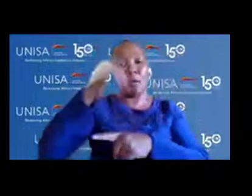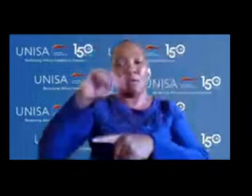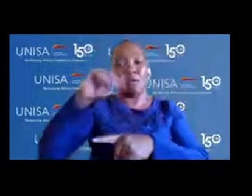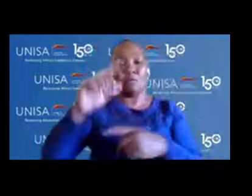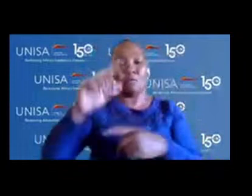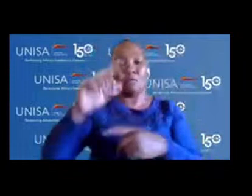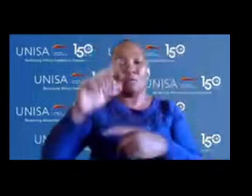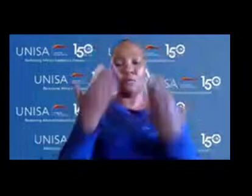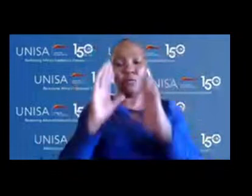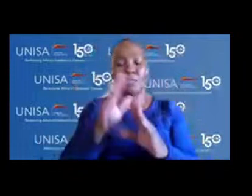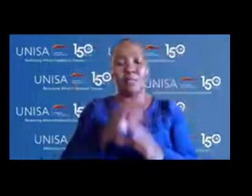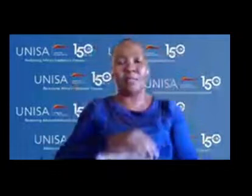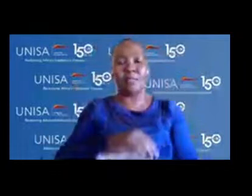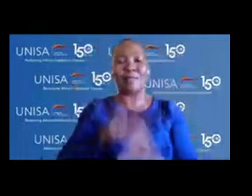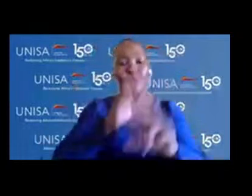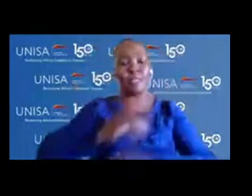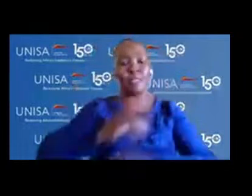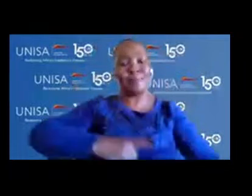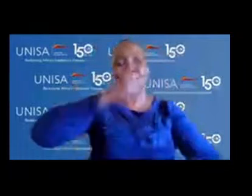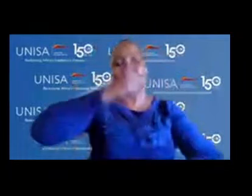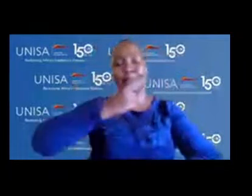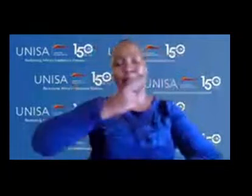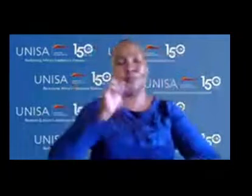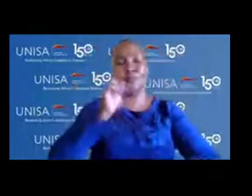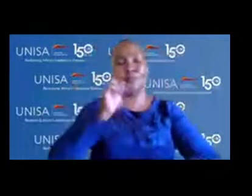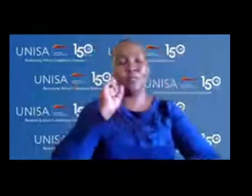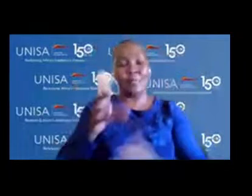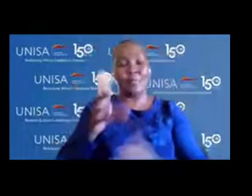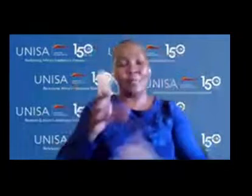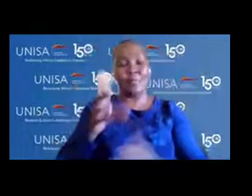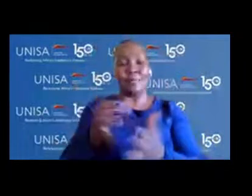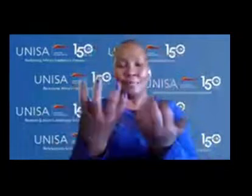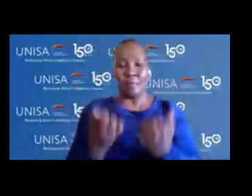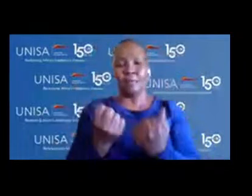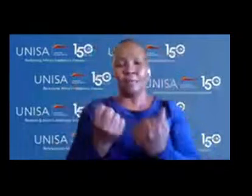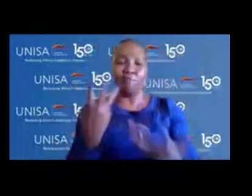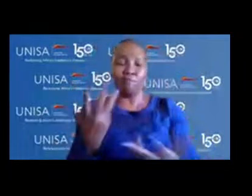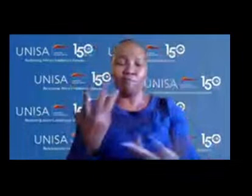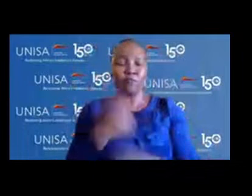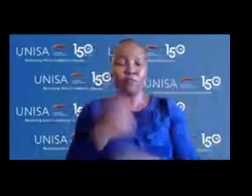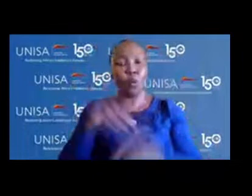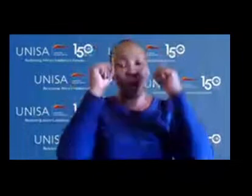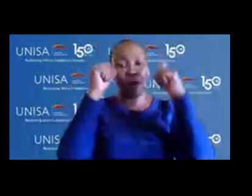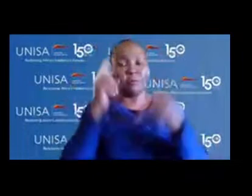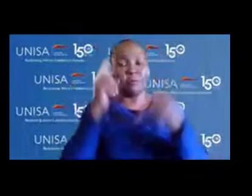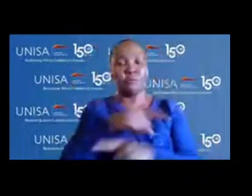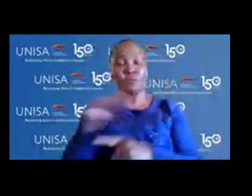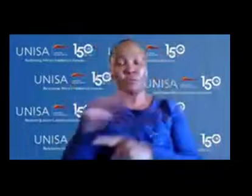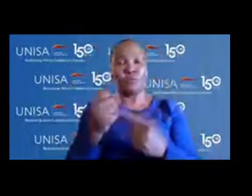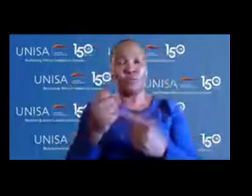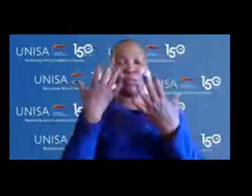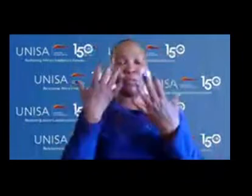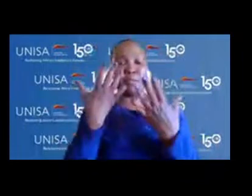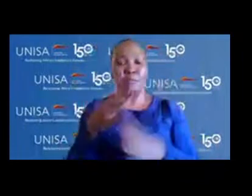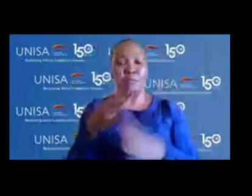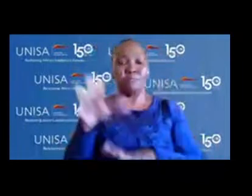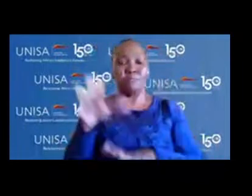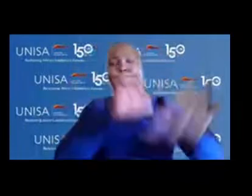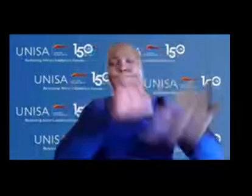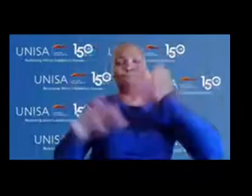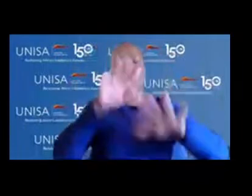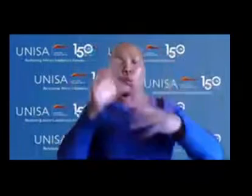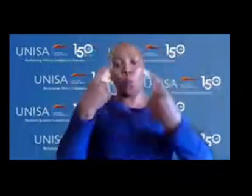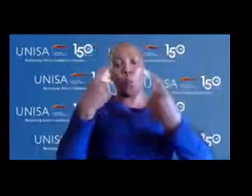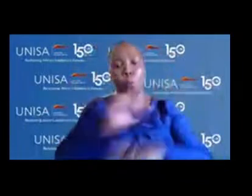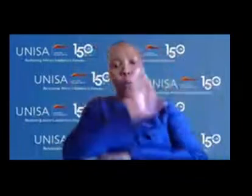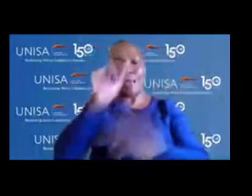dignity that they richly deserve. We are also aware of students who are reluctant to disclose their disabilities due